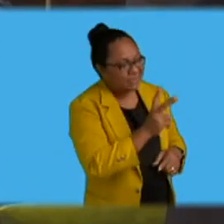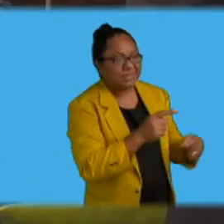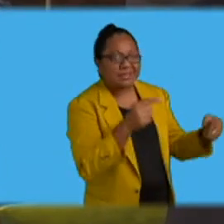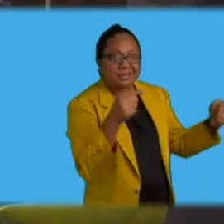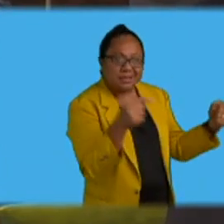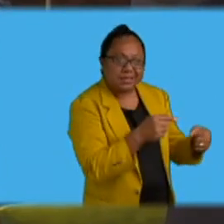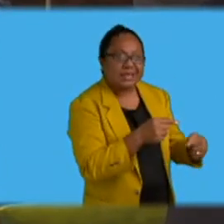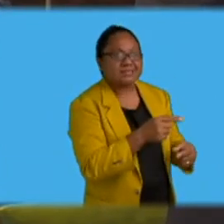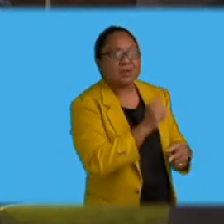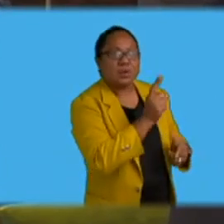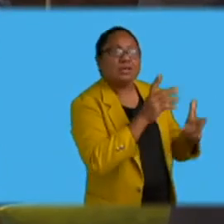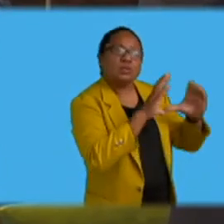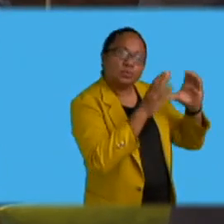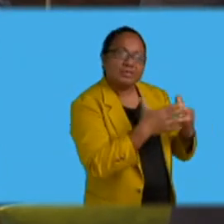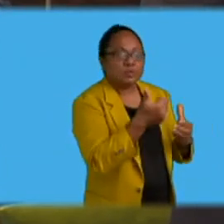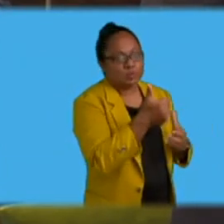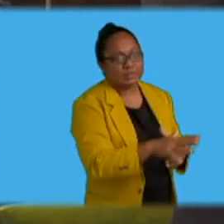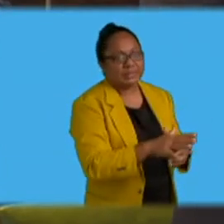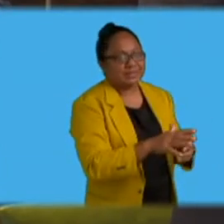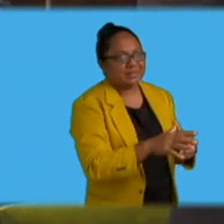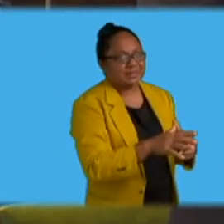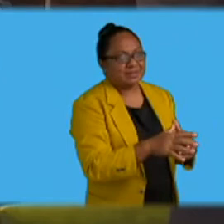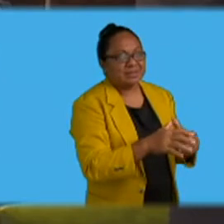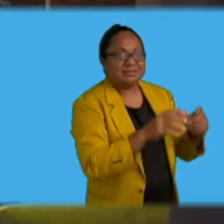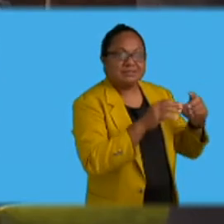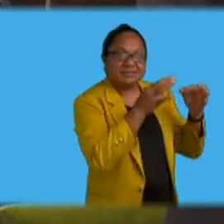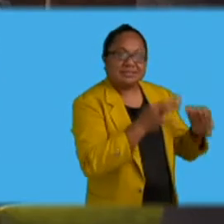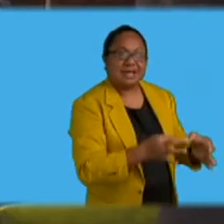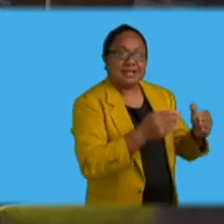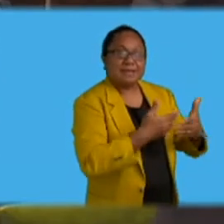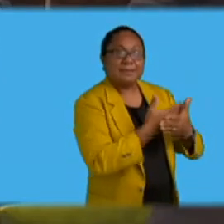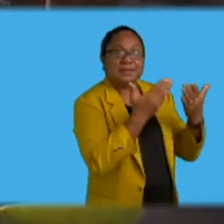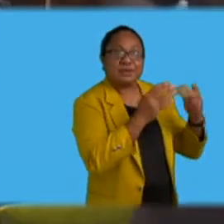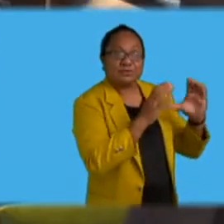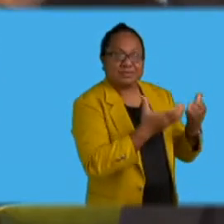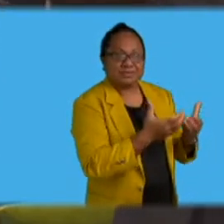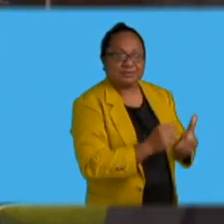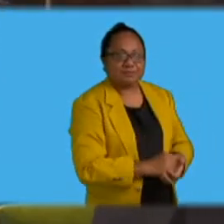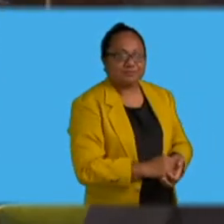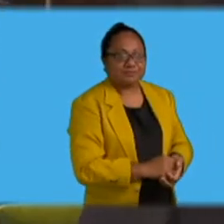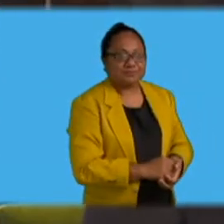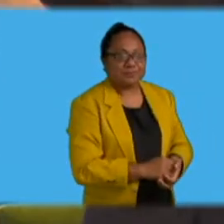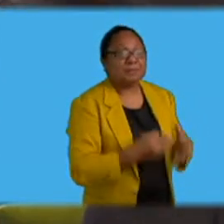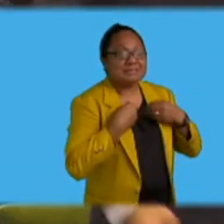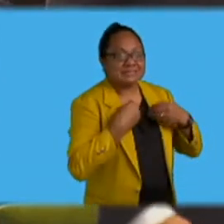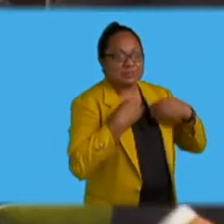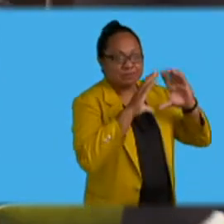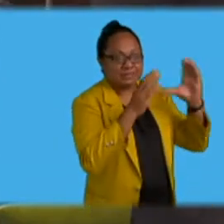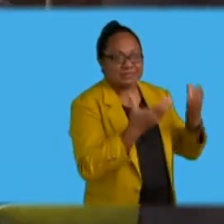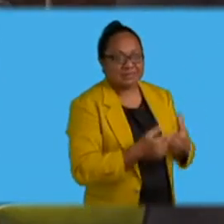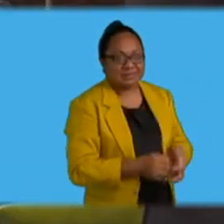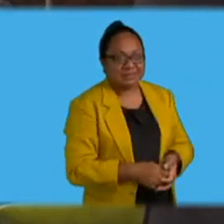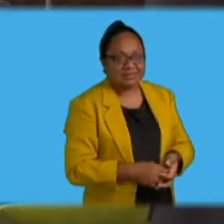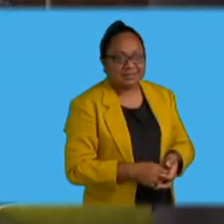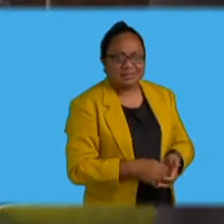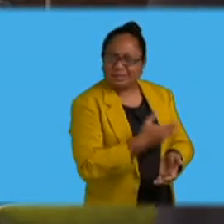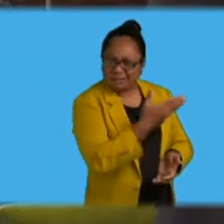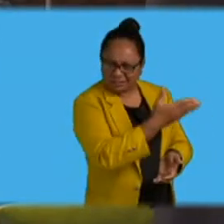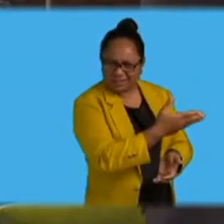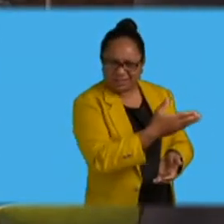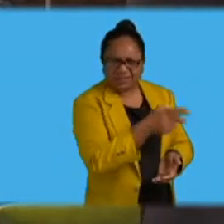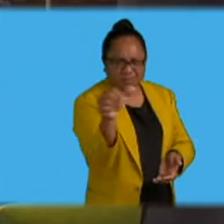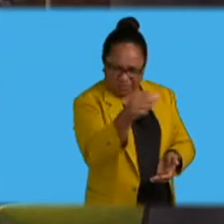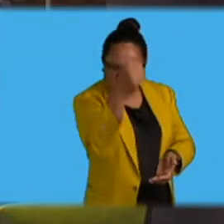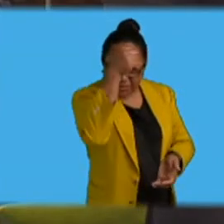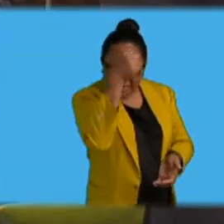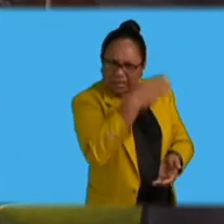good faith agreement that we had reached. Obviously the minister is not going to be here sitting here with all the roads in